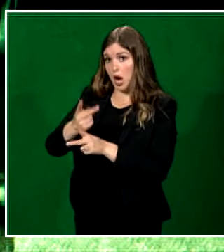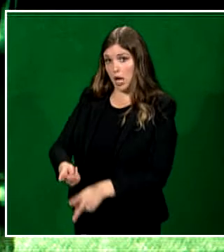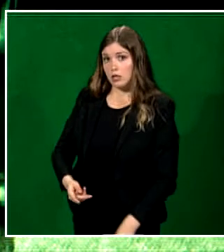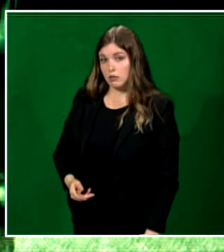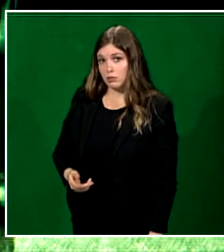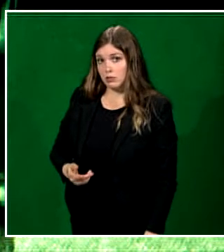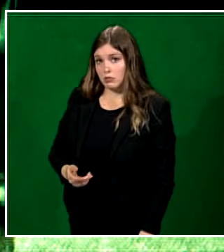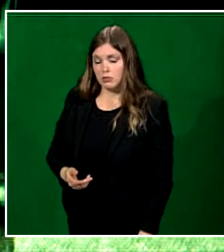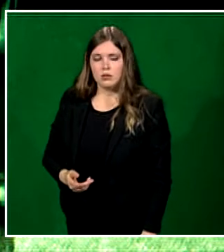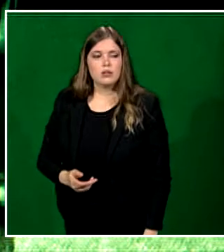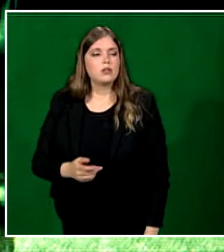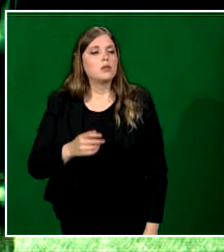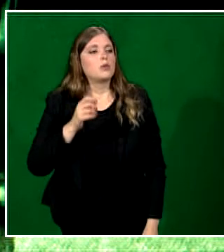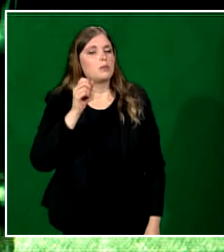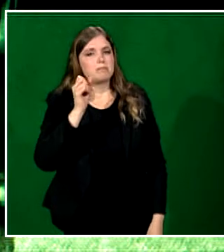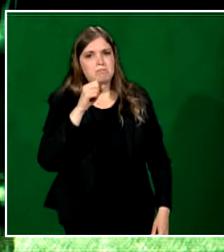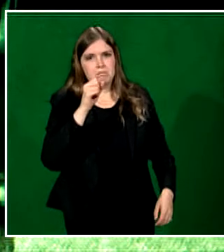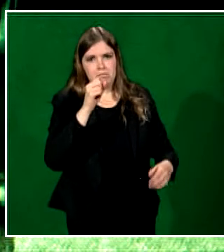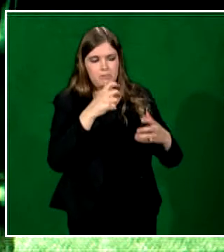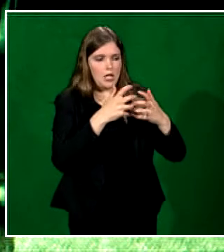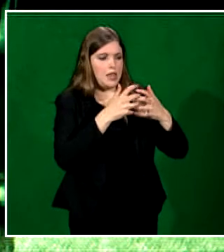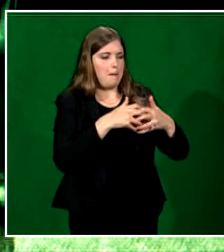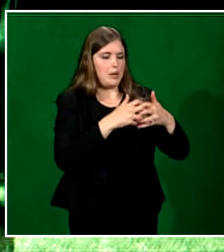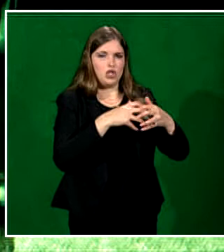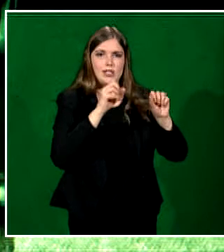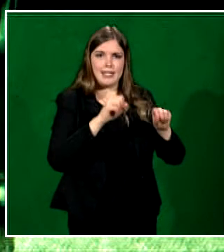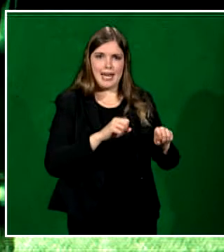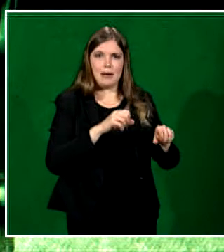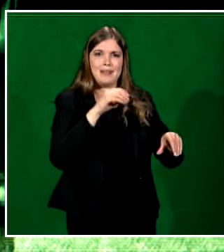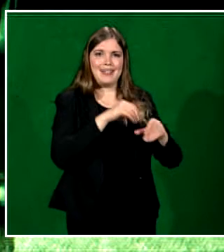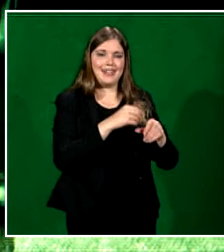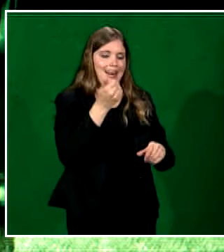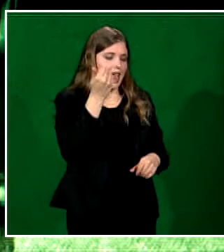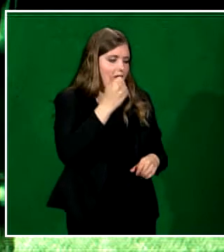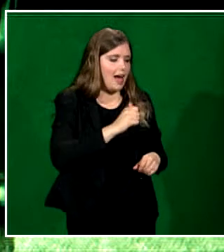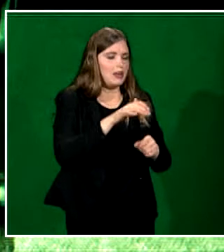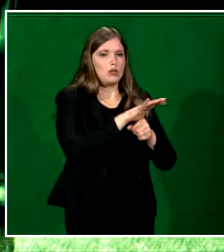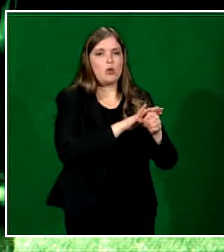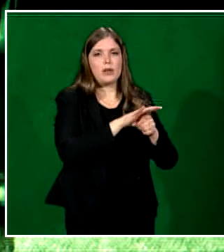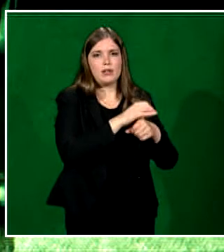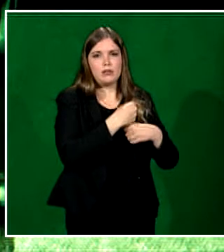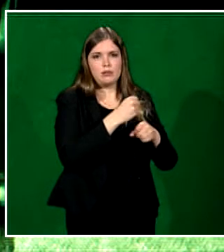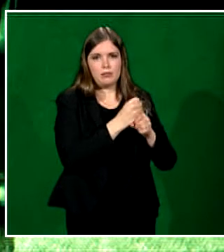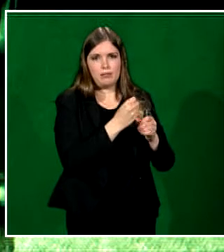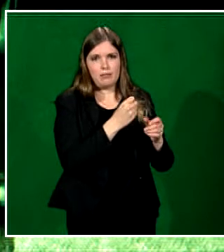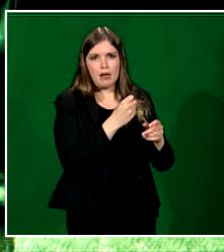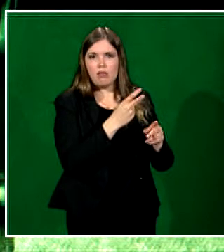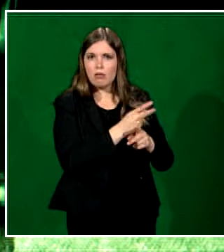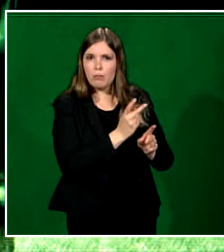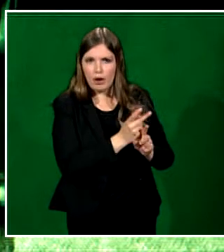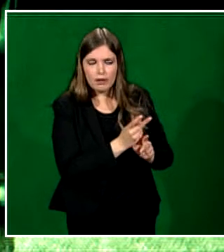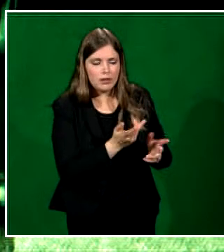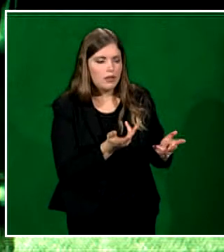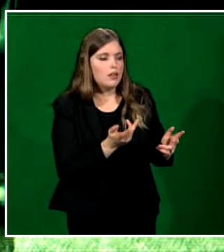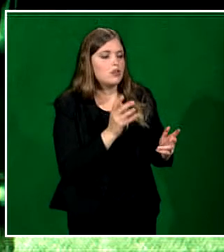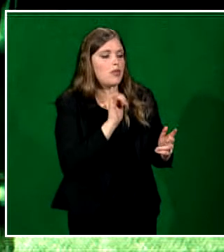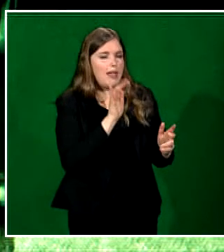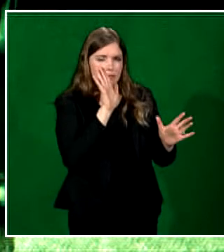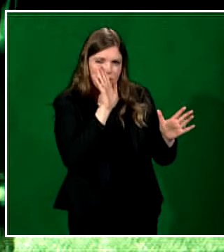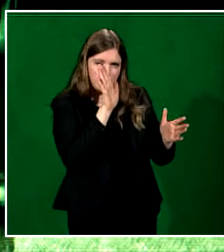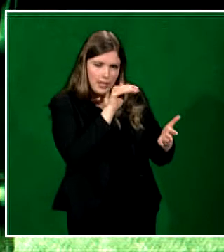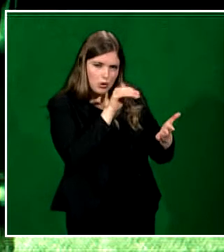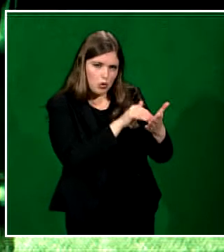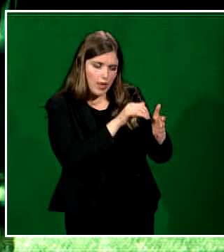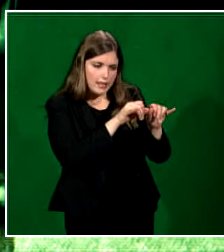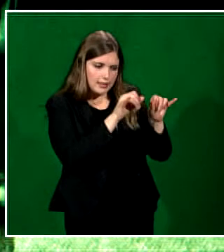Oh, yes, yeah, the machine can be in any other location to produce the same product. The centralized system is only to enable us to collect